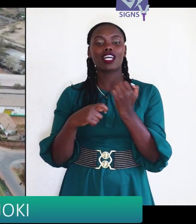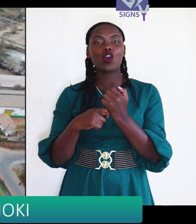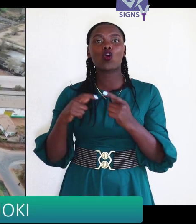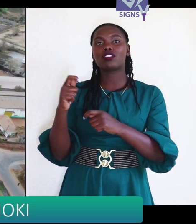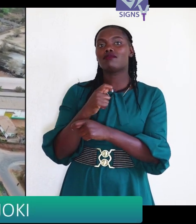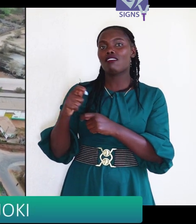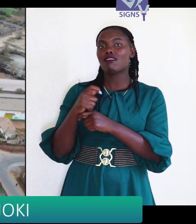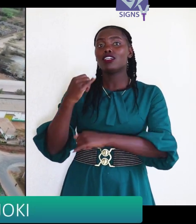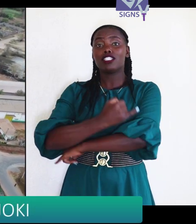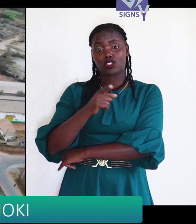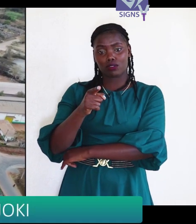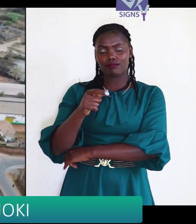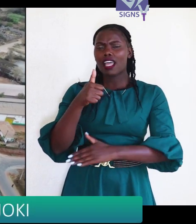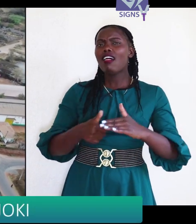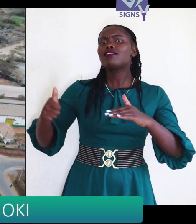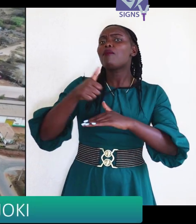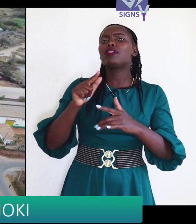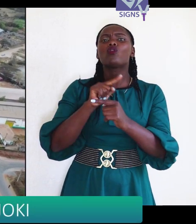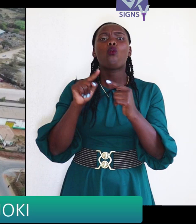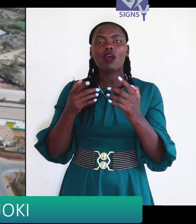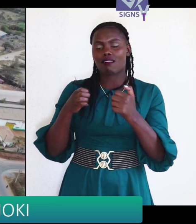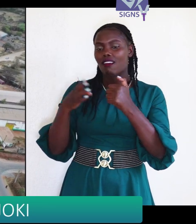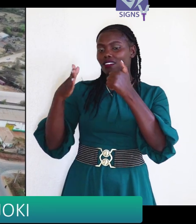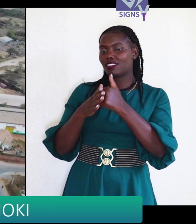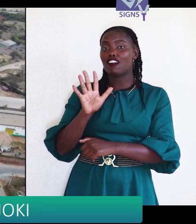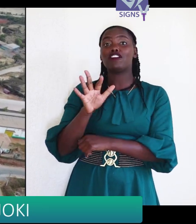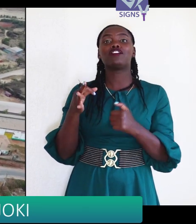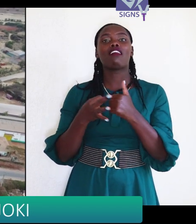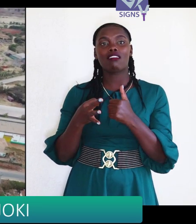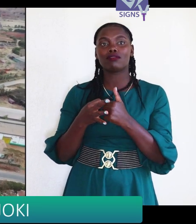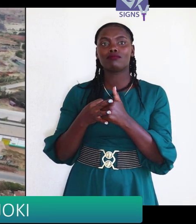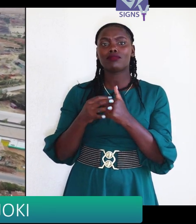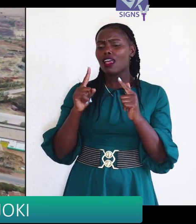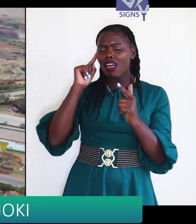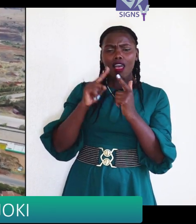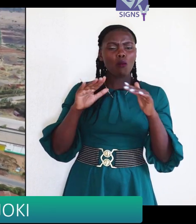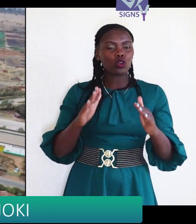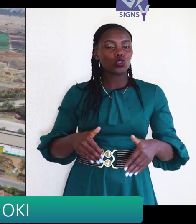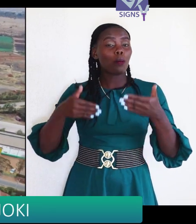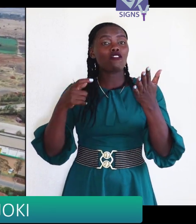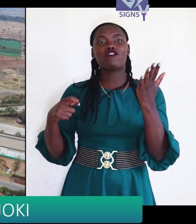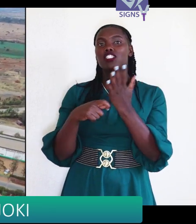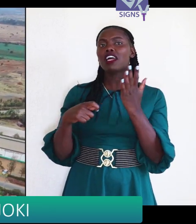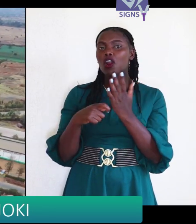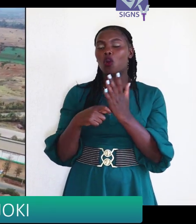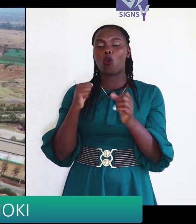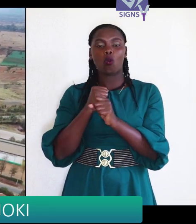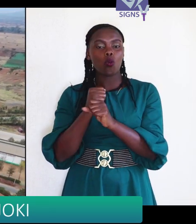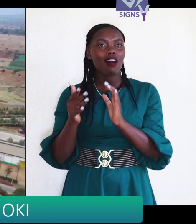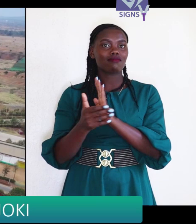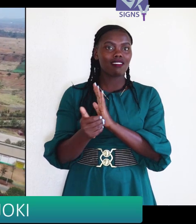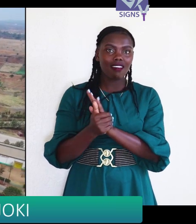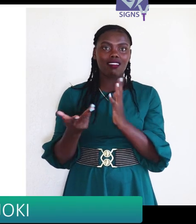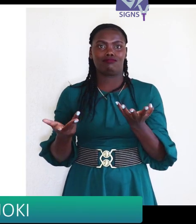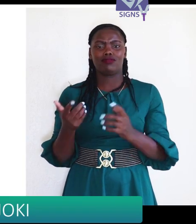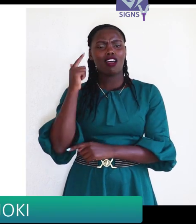technical training institution established in 1958 to provide technical craft skills to those maimed